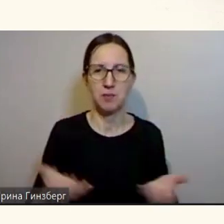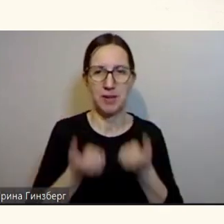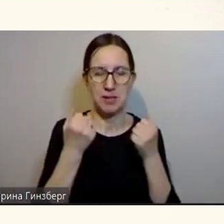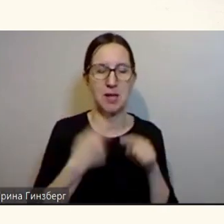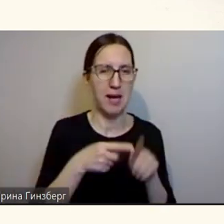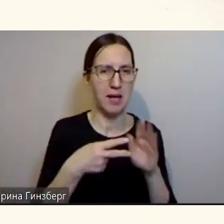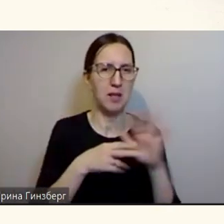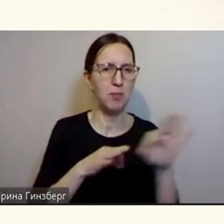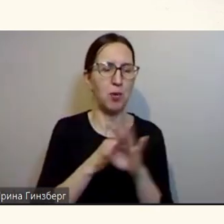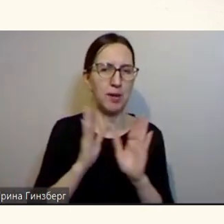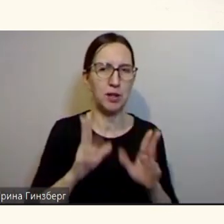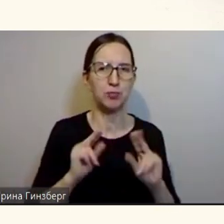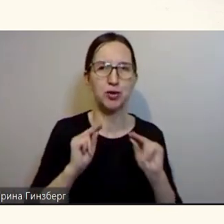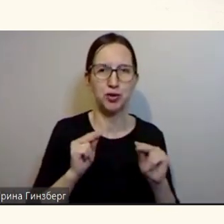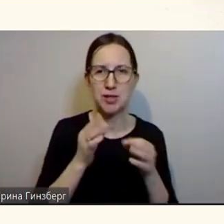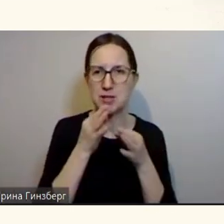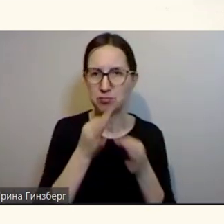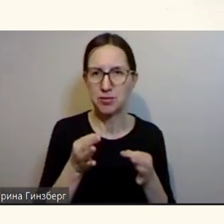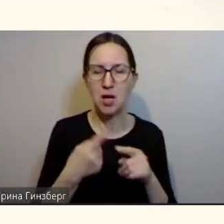that's it.